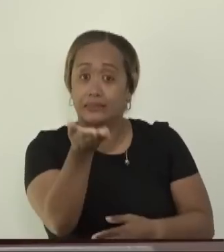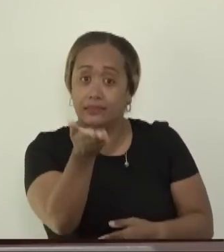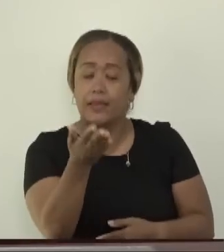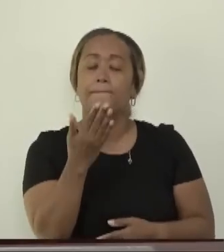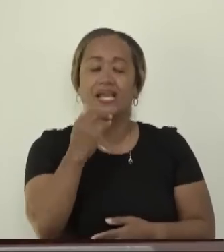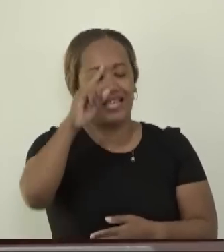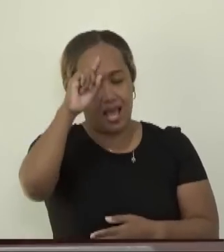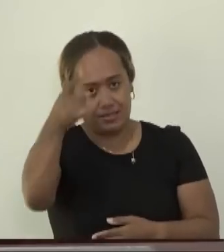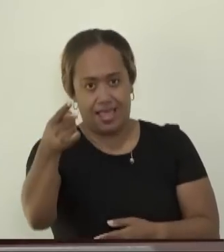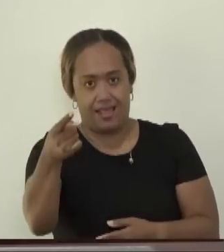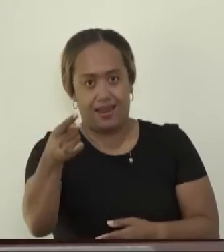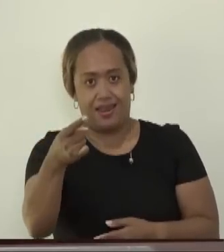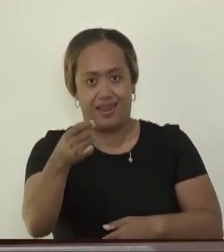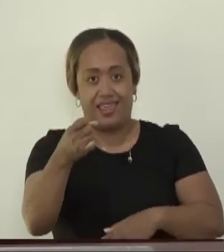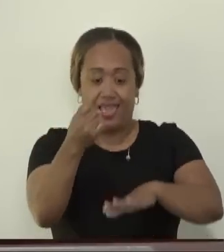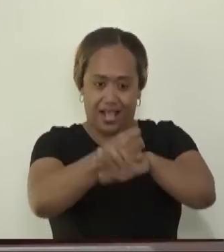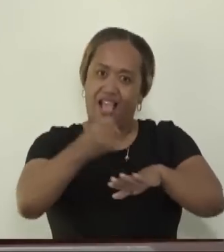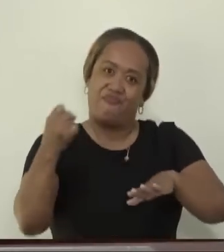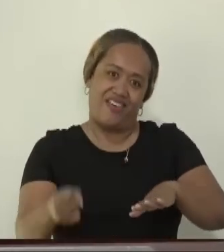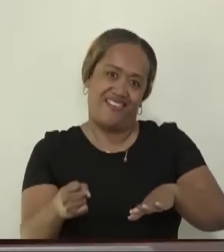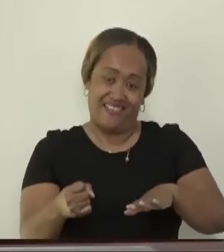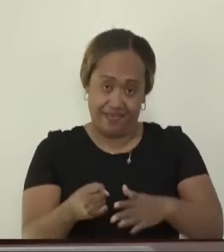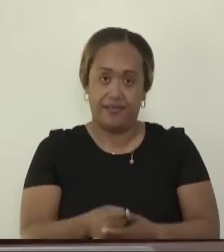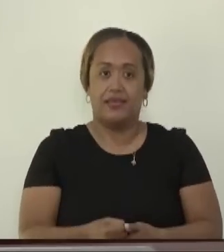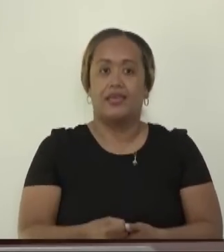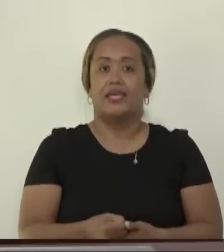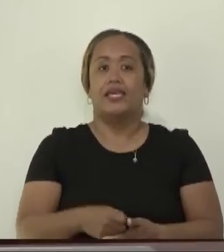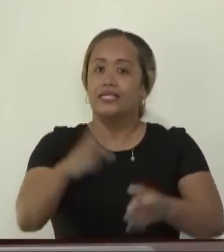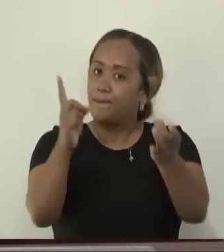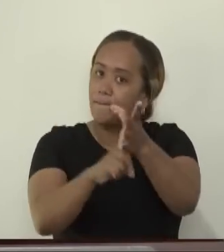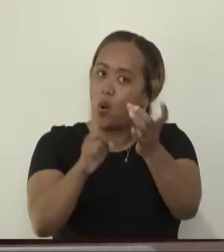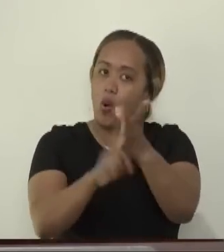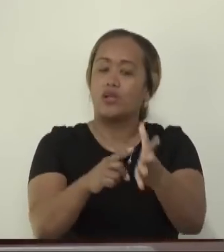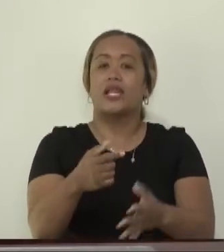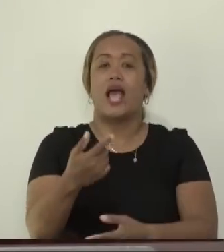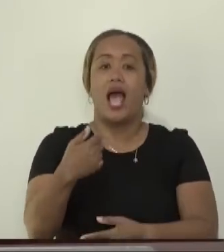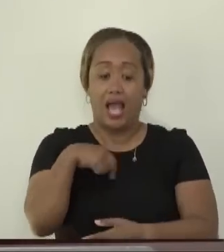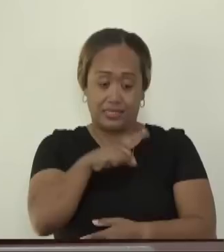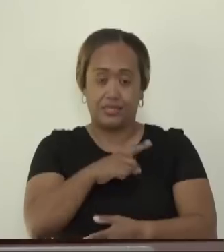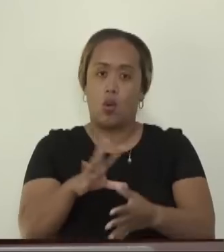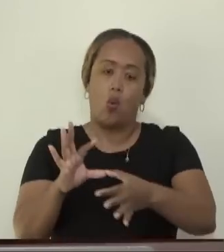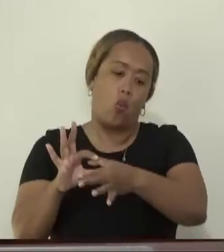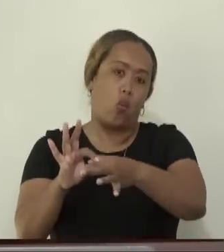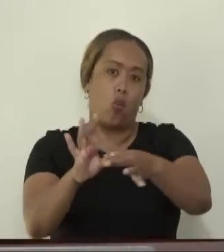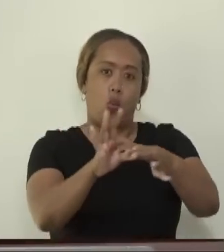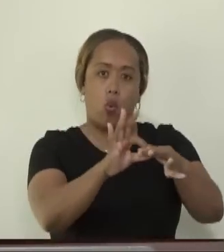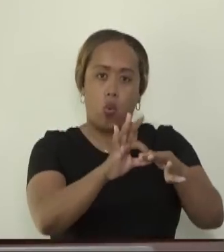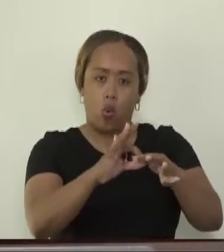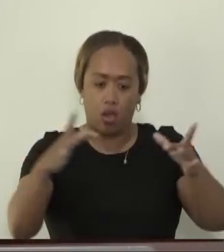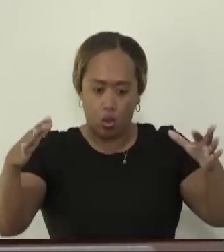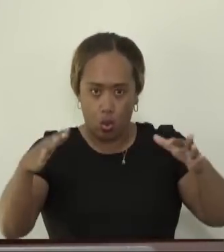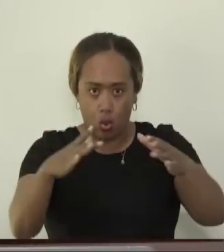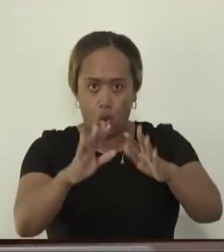your understanding, our understanding. It is critical and necessary that we must all come